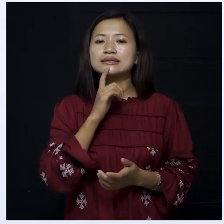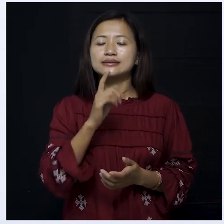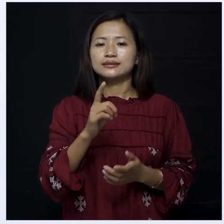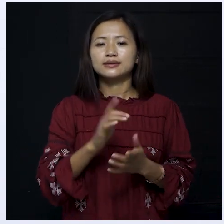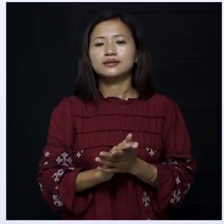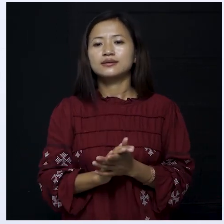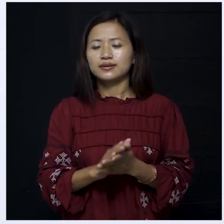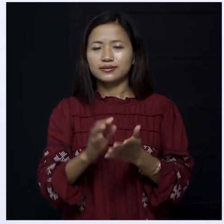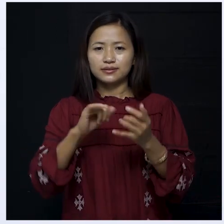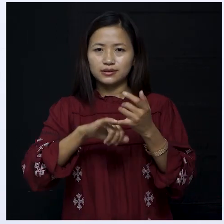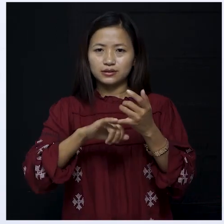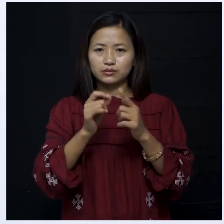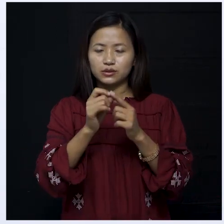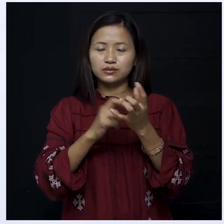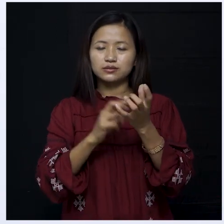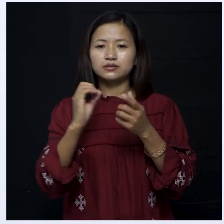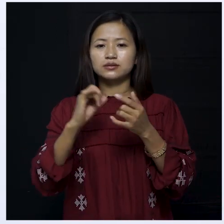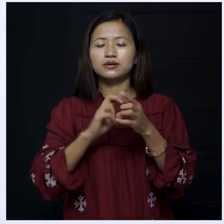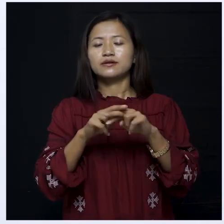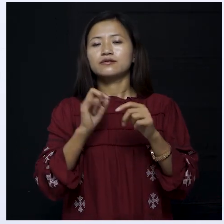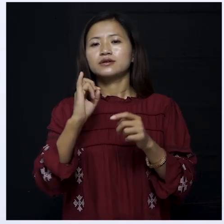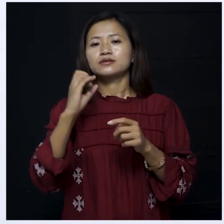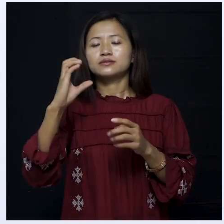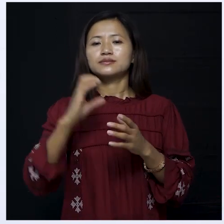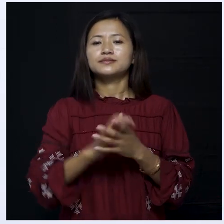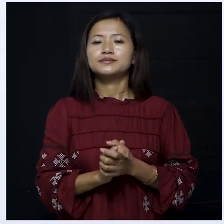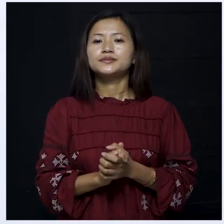say specific.